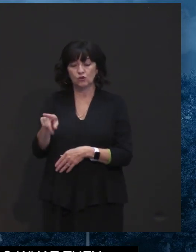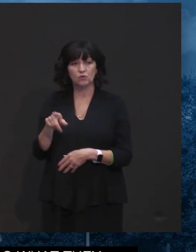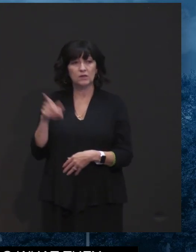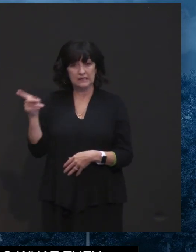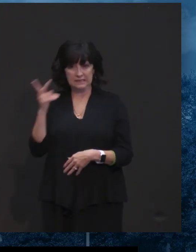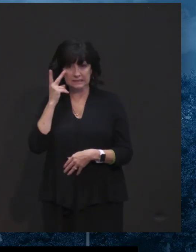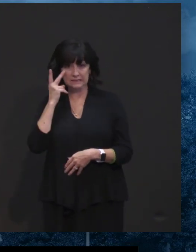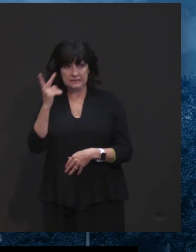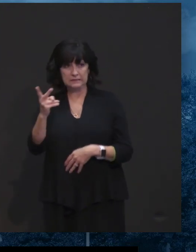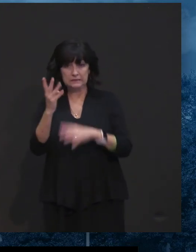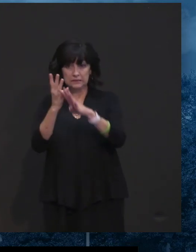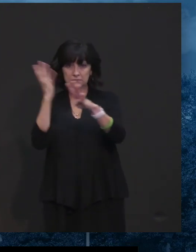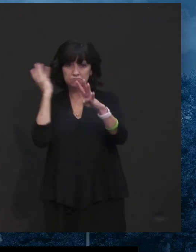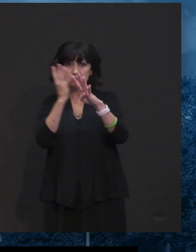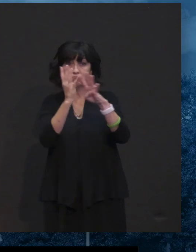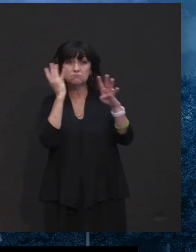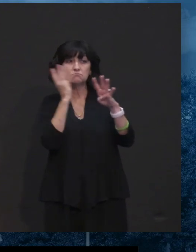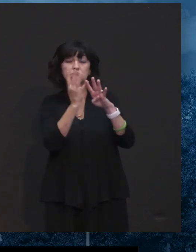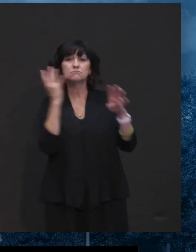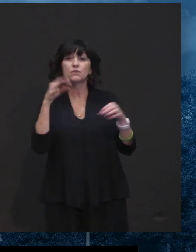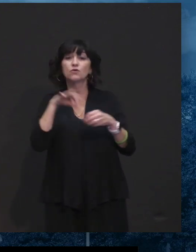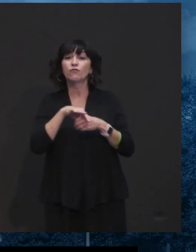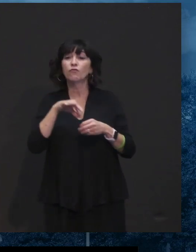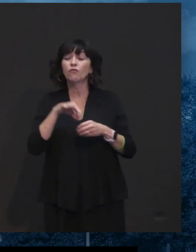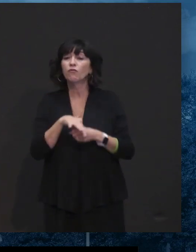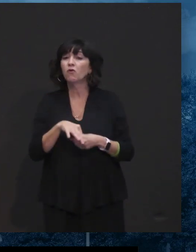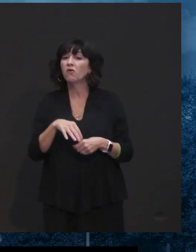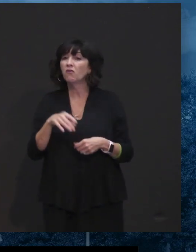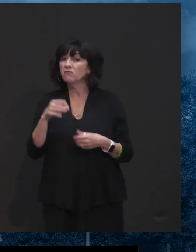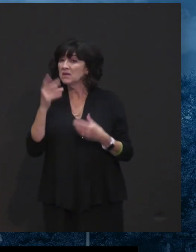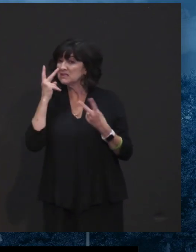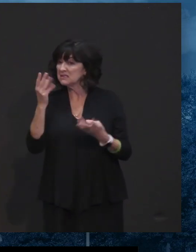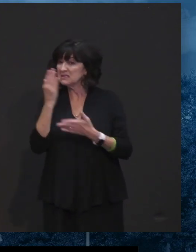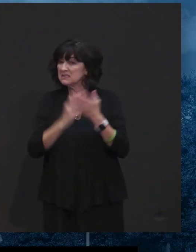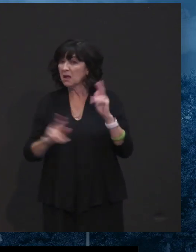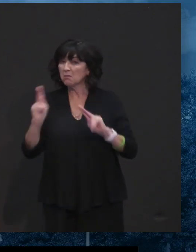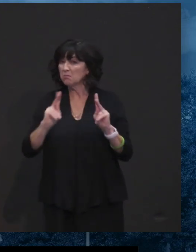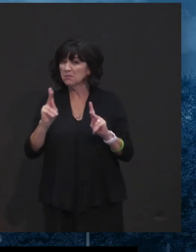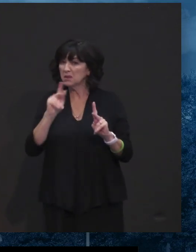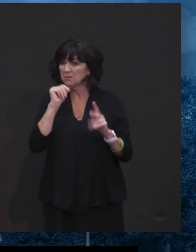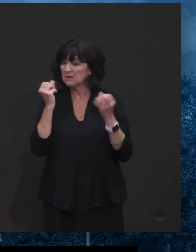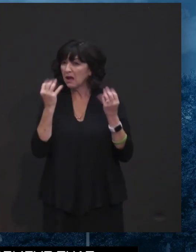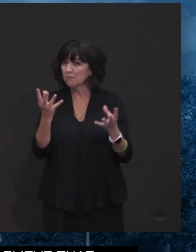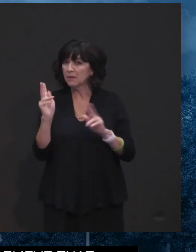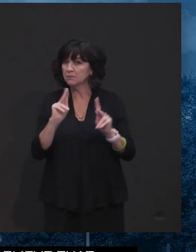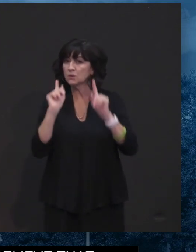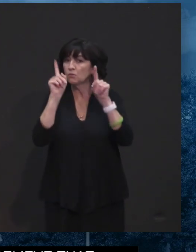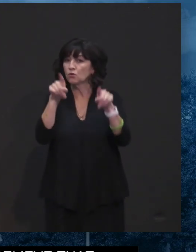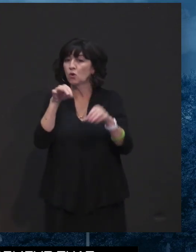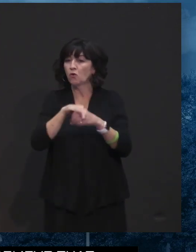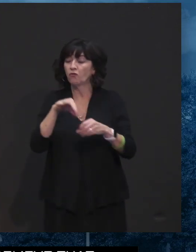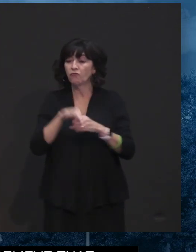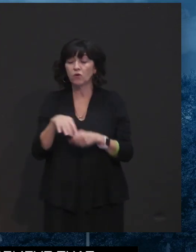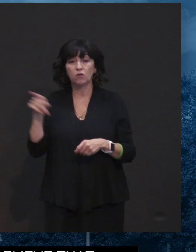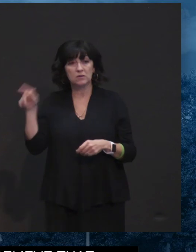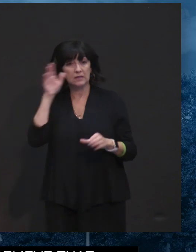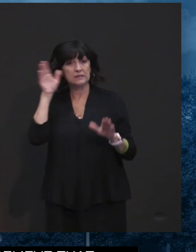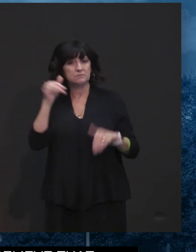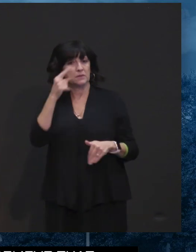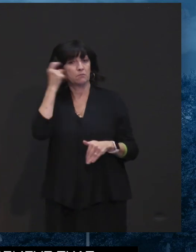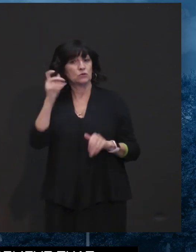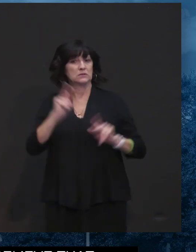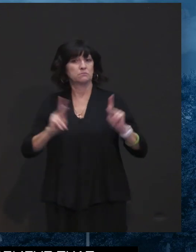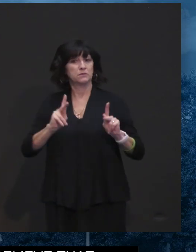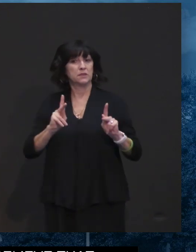down to high turnout, COVID-19 precautions, or some of both? As well, what are your expectations as far as voter turnout from what you've seen today?